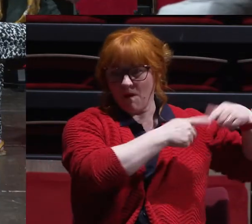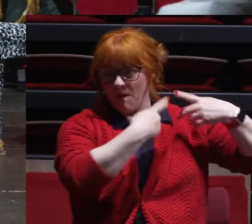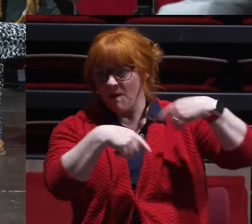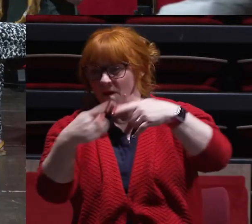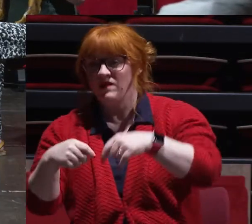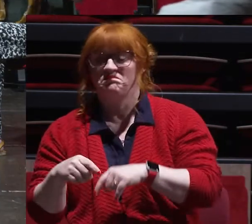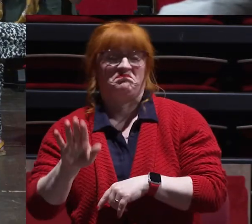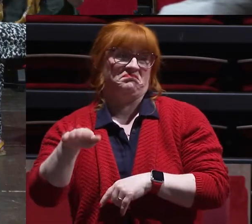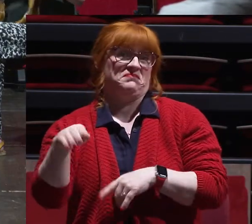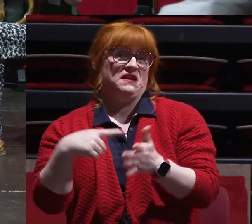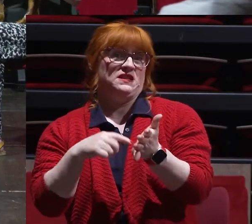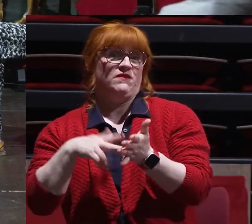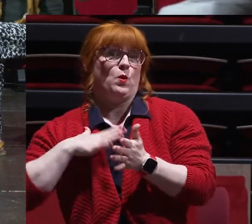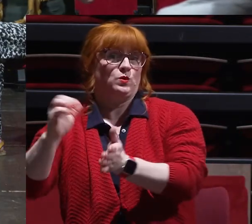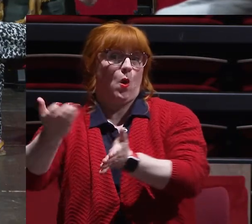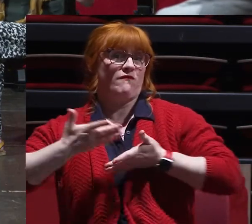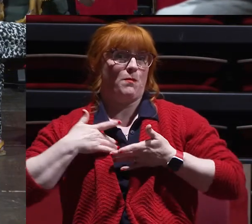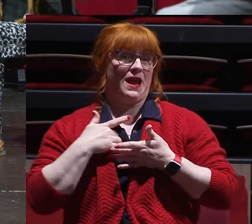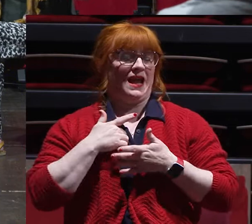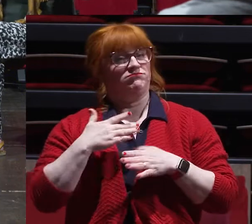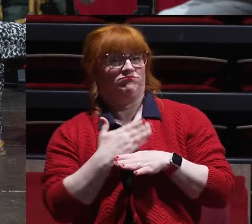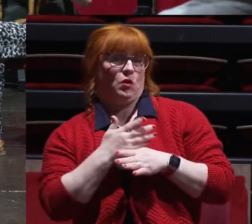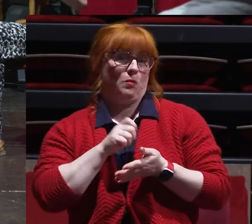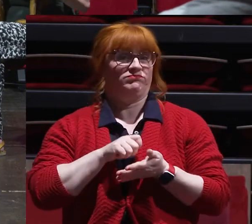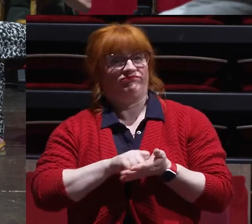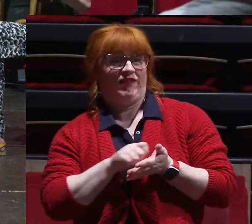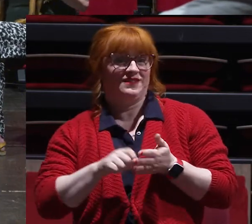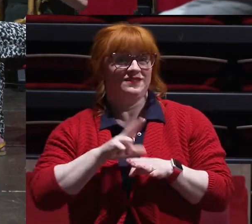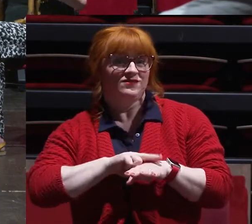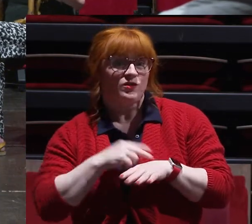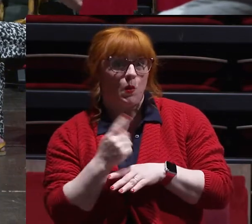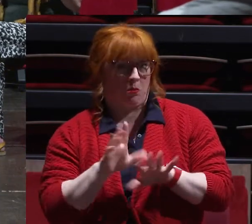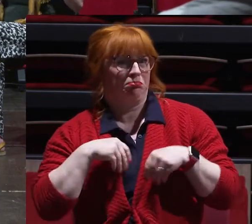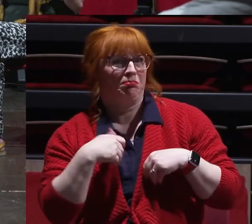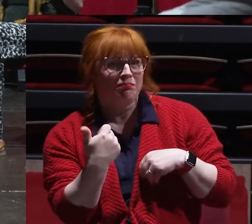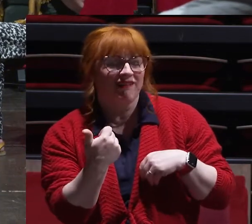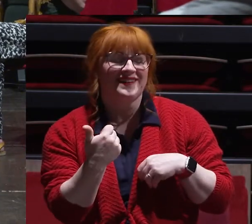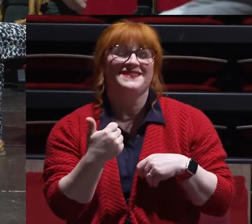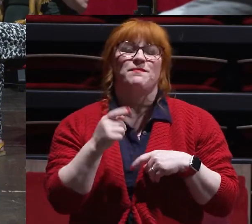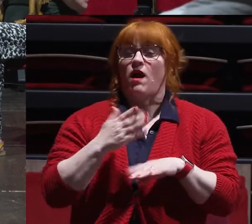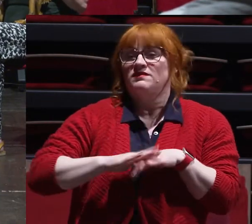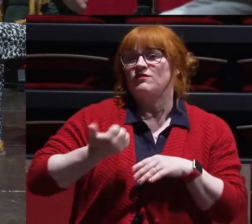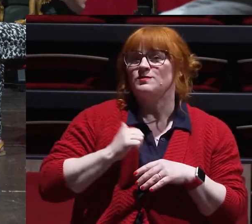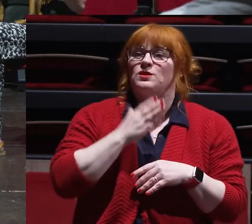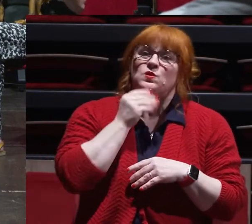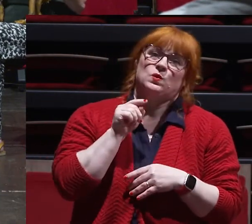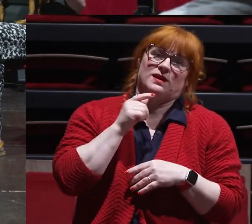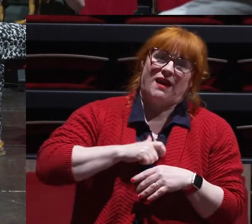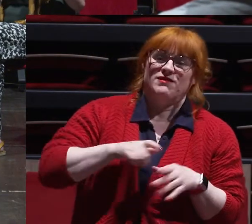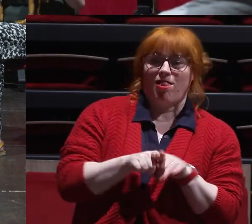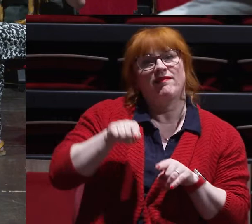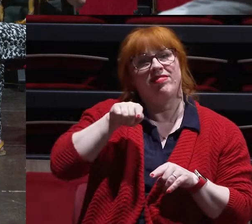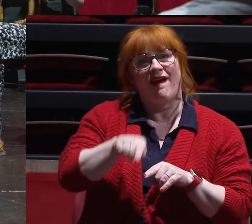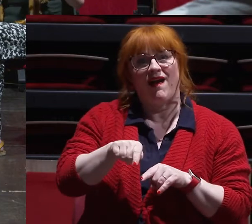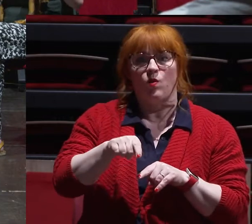say probably not. I mean, if they offered me a Doctor Who gig, you know, I'd take it. But I never thought that I would write that. And